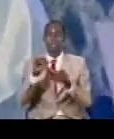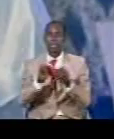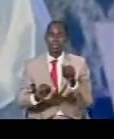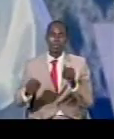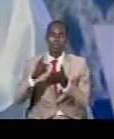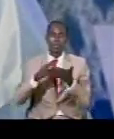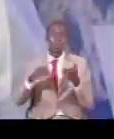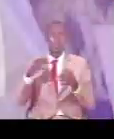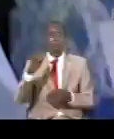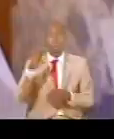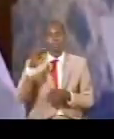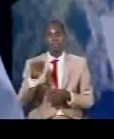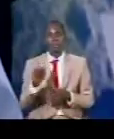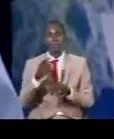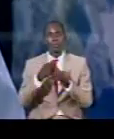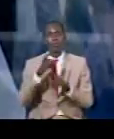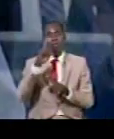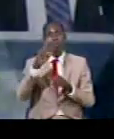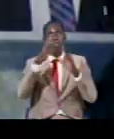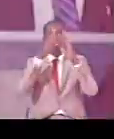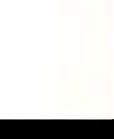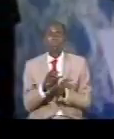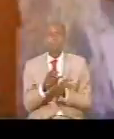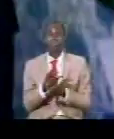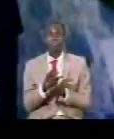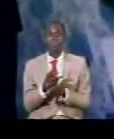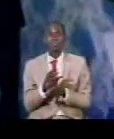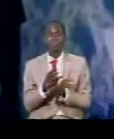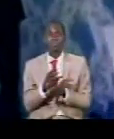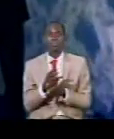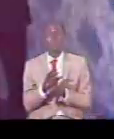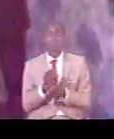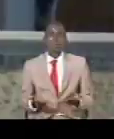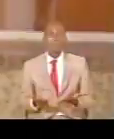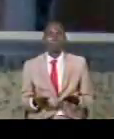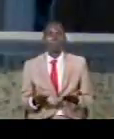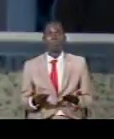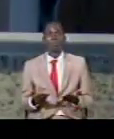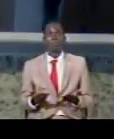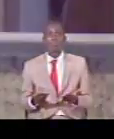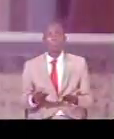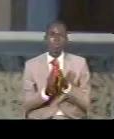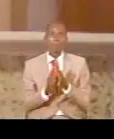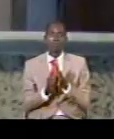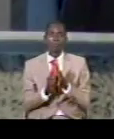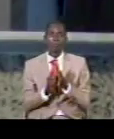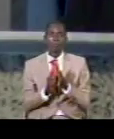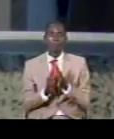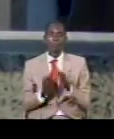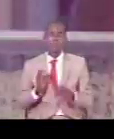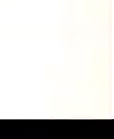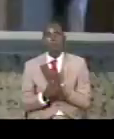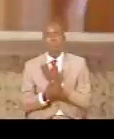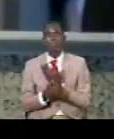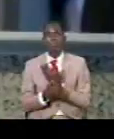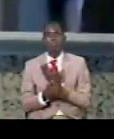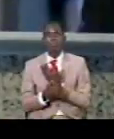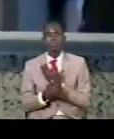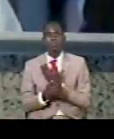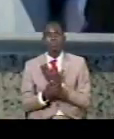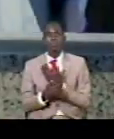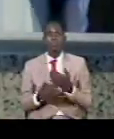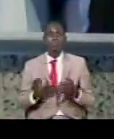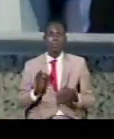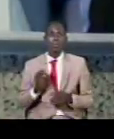from one city to another city. Our city, our state, our country,